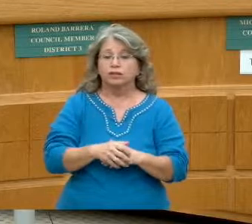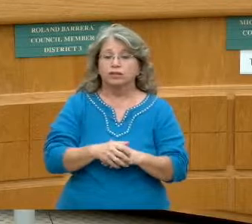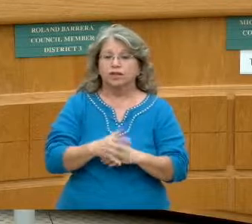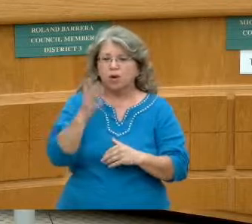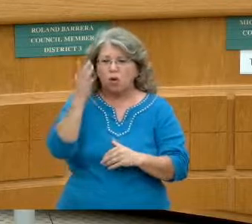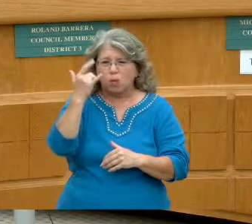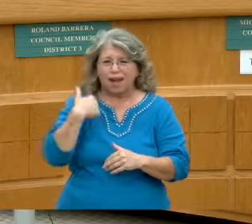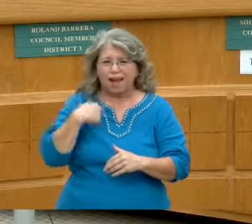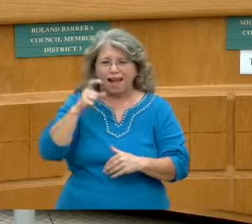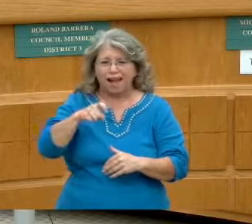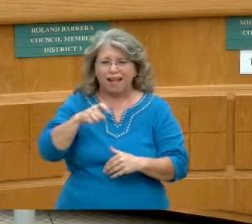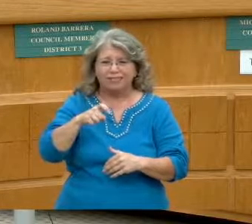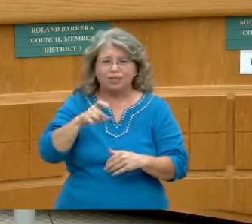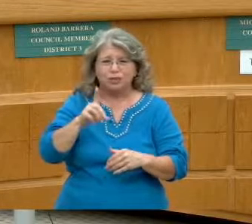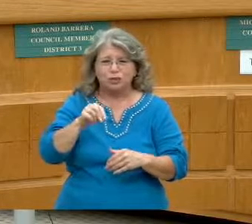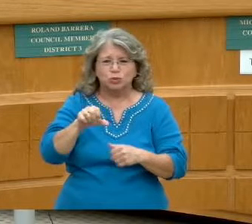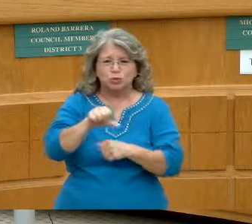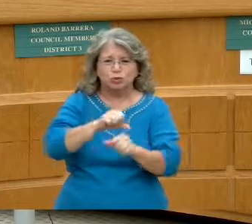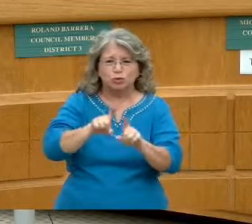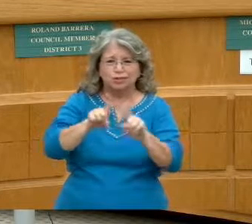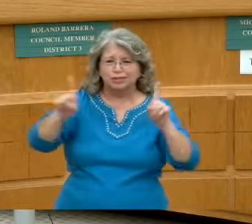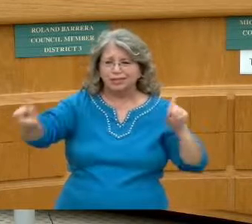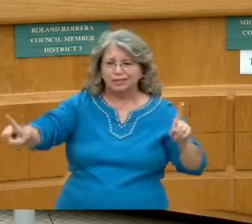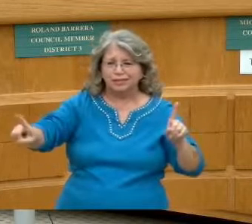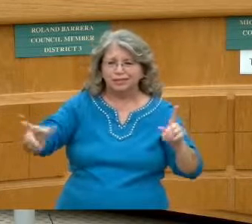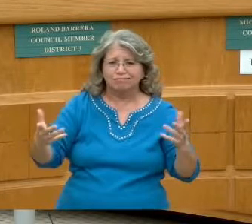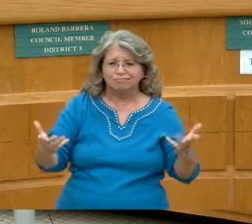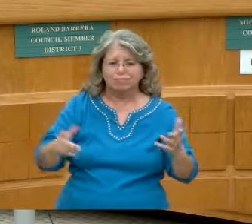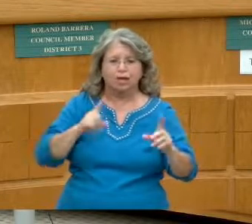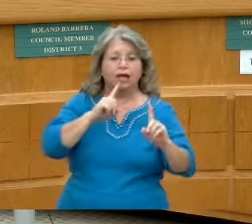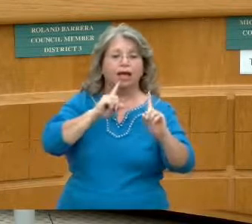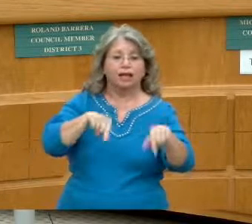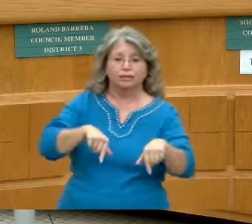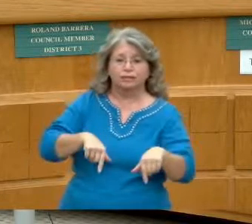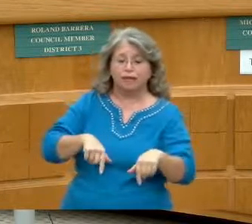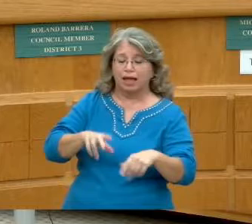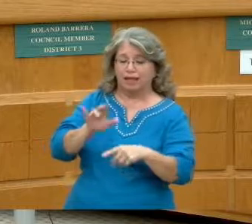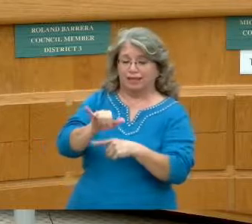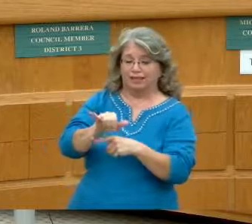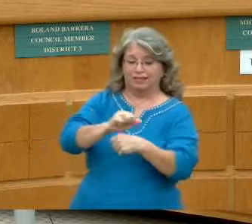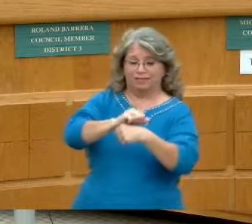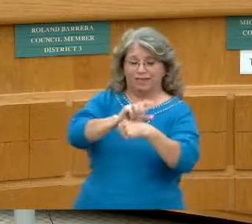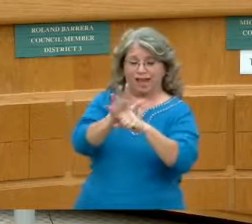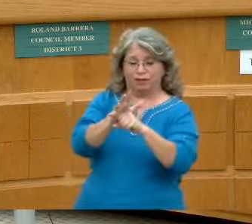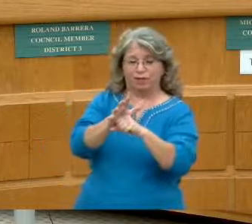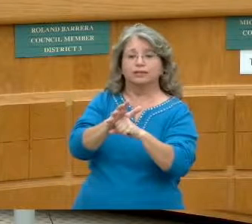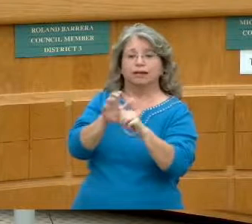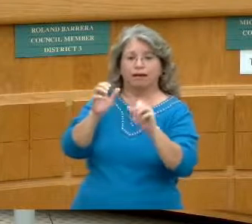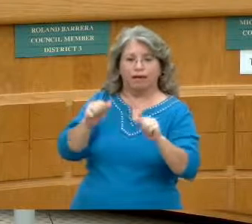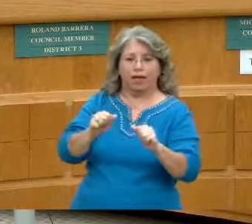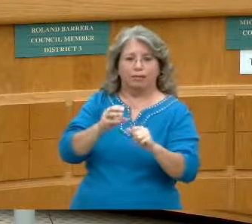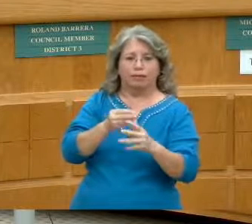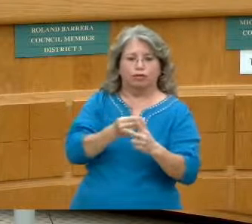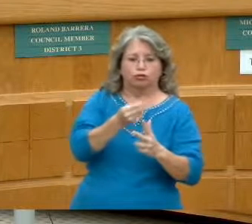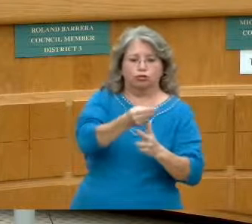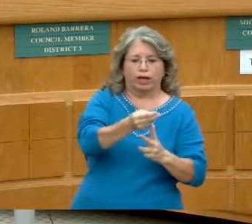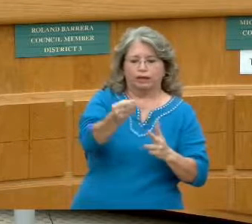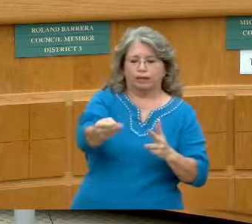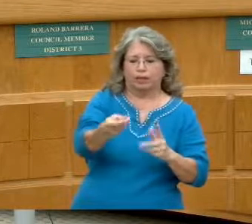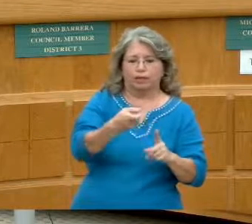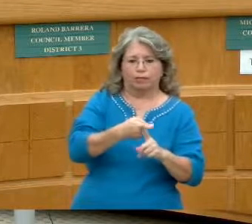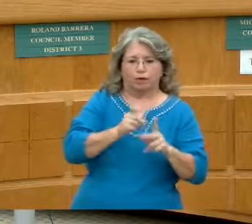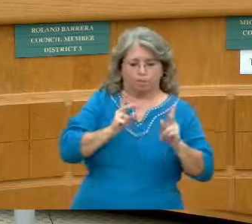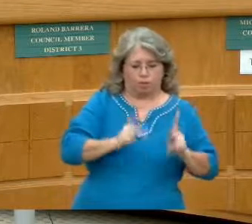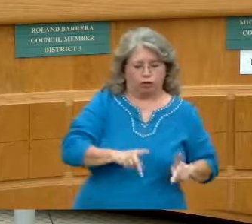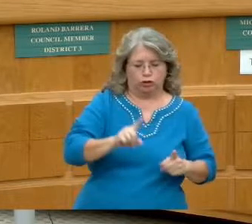I have to practice social distancing? The answer, the virus is known to be transmitted mainly from person to person through